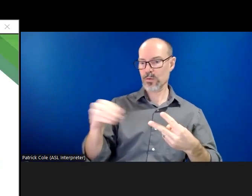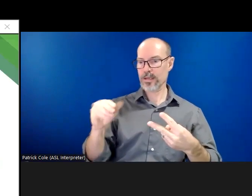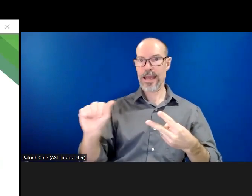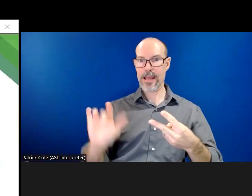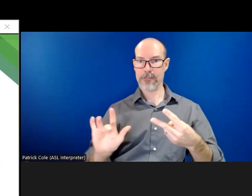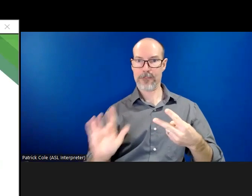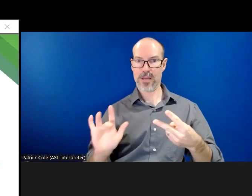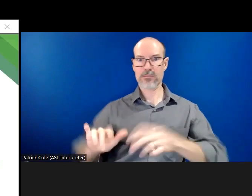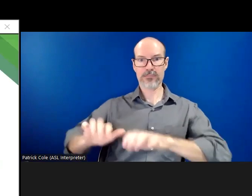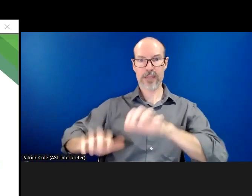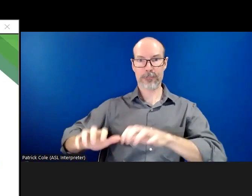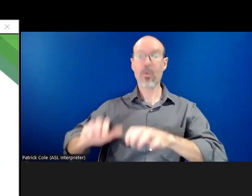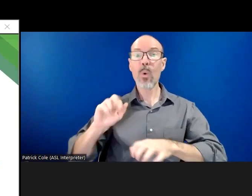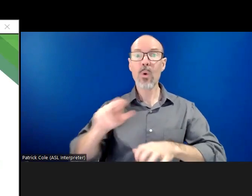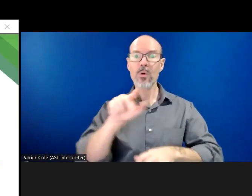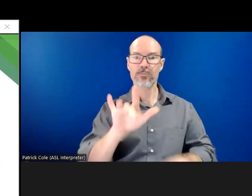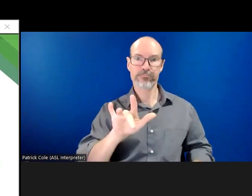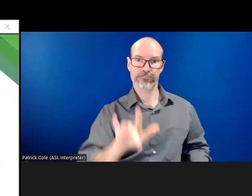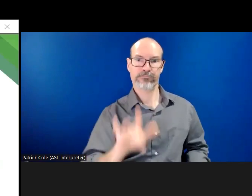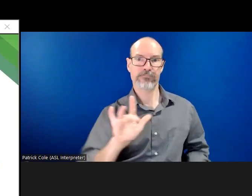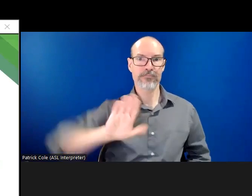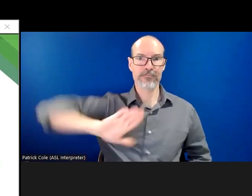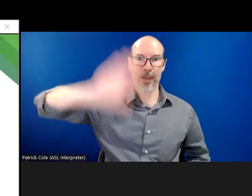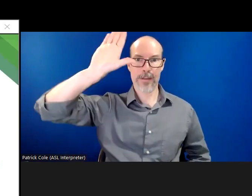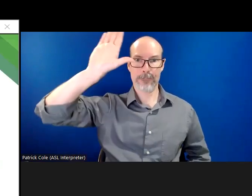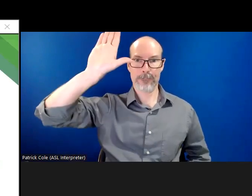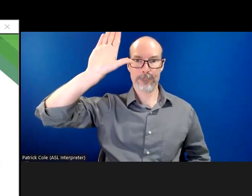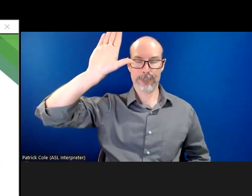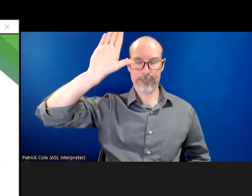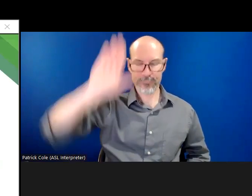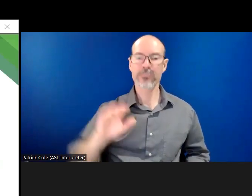for Zoom technical difficulties, or you can email